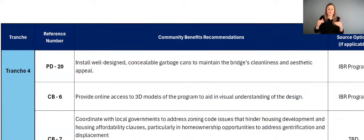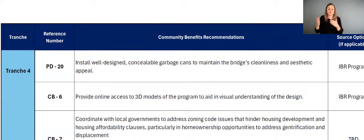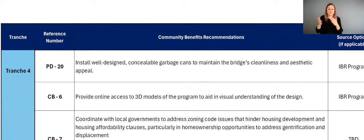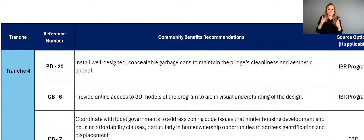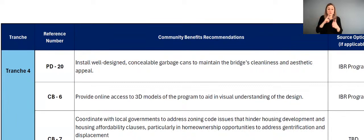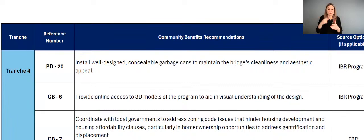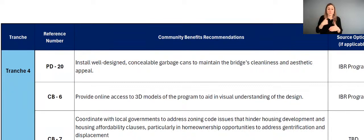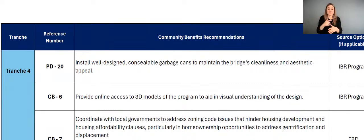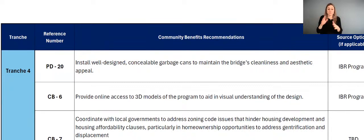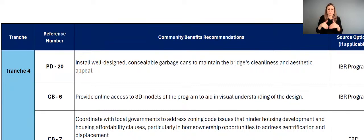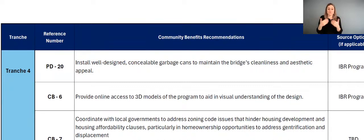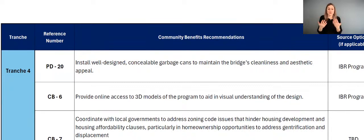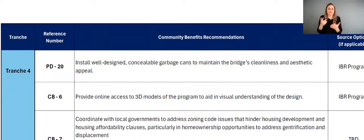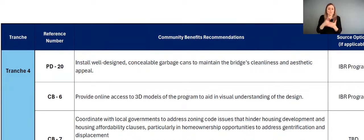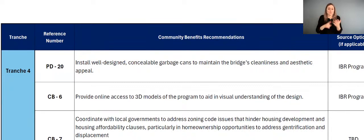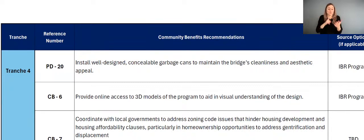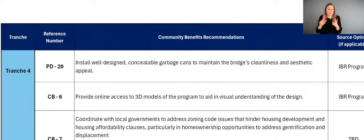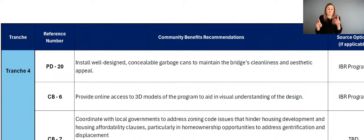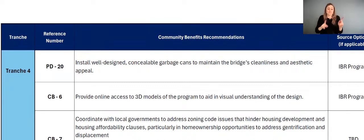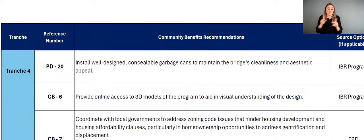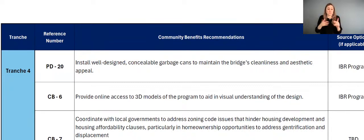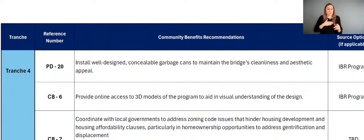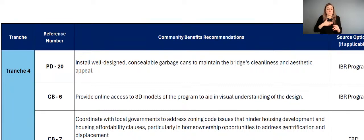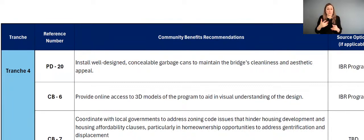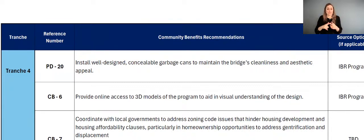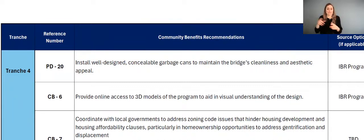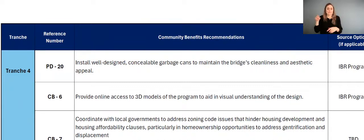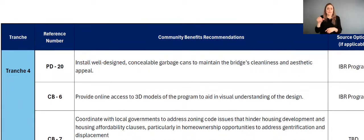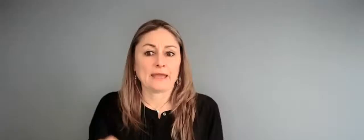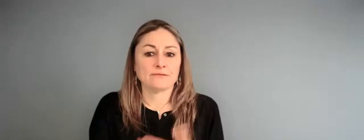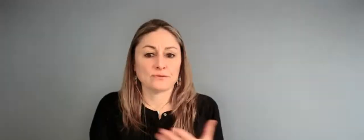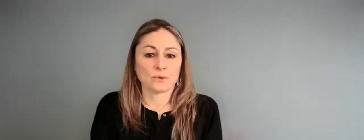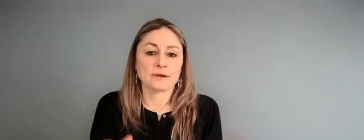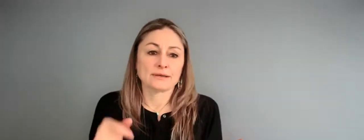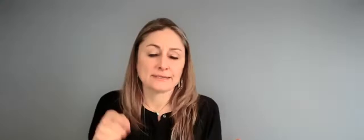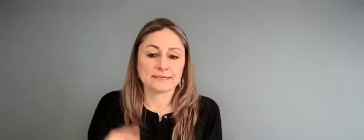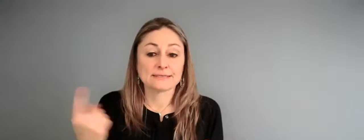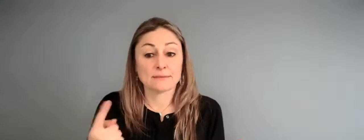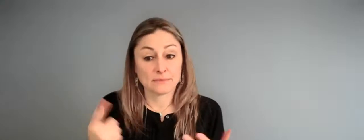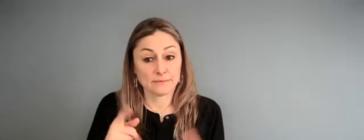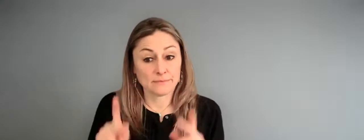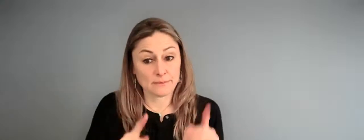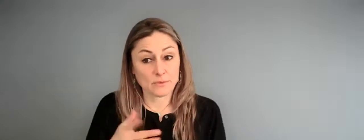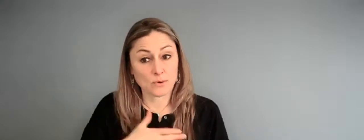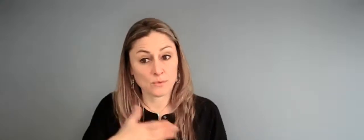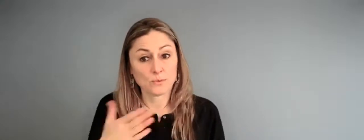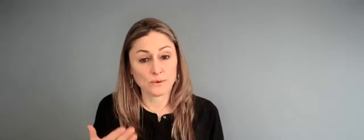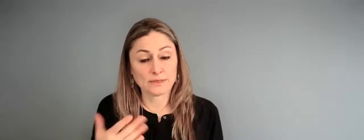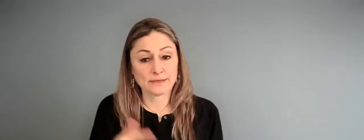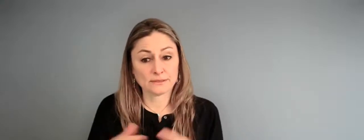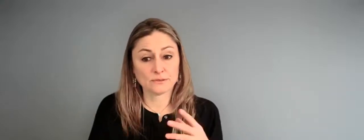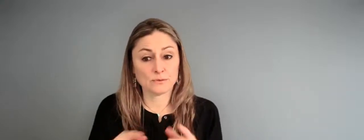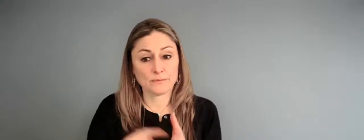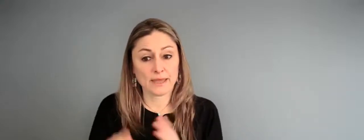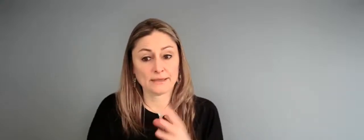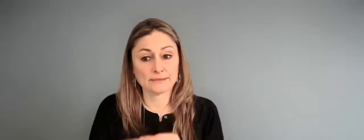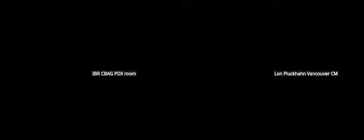and what are people willing to pay for? You know, is this something that people are willing to pay an additional amount of money to